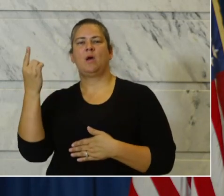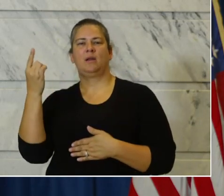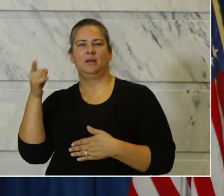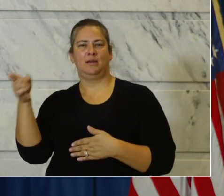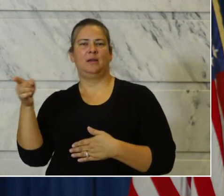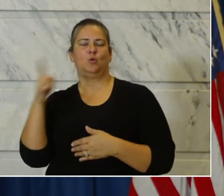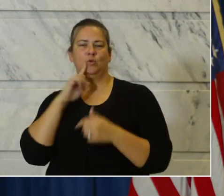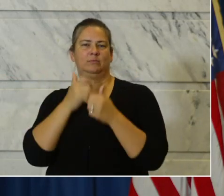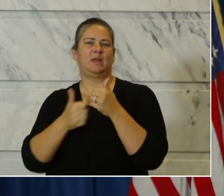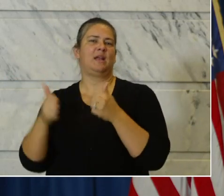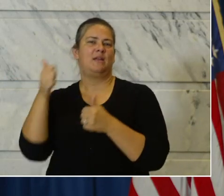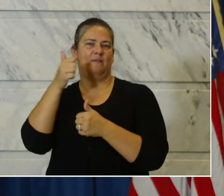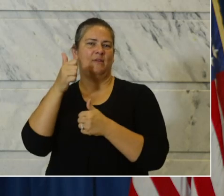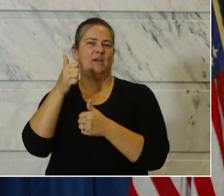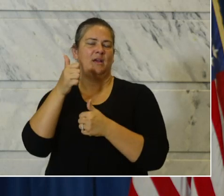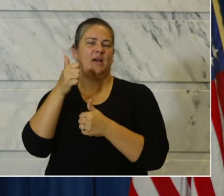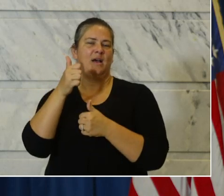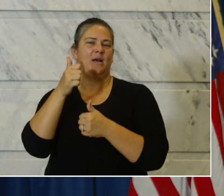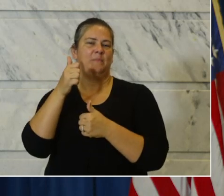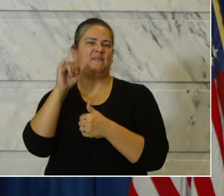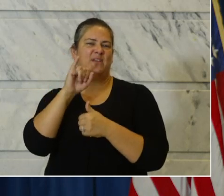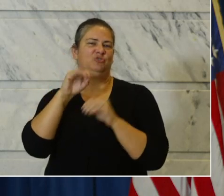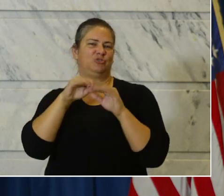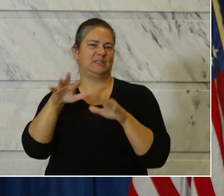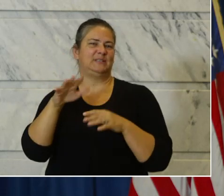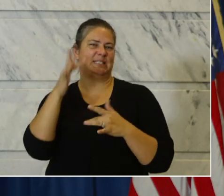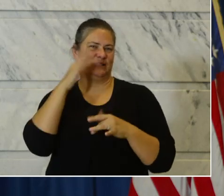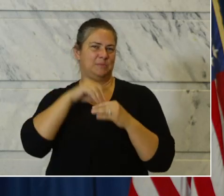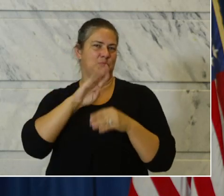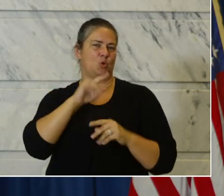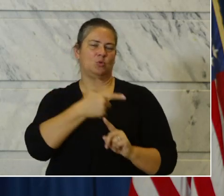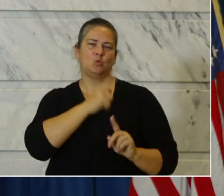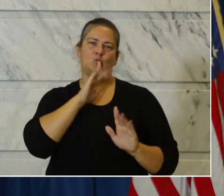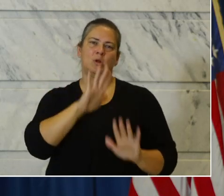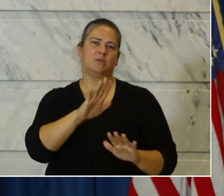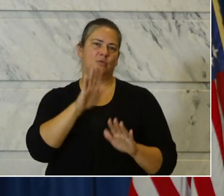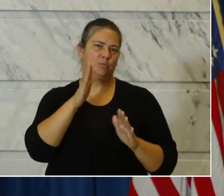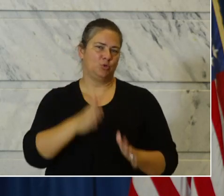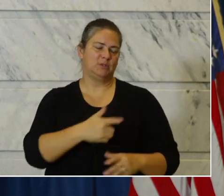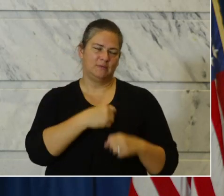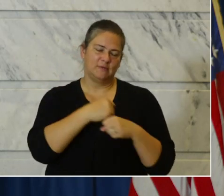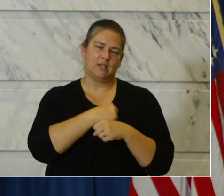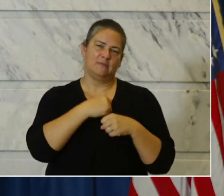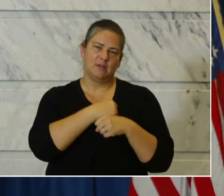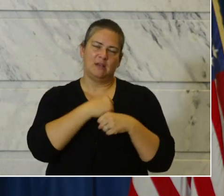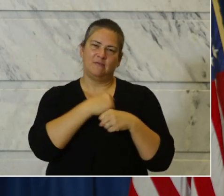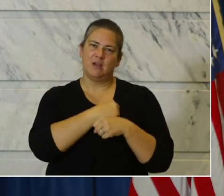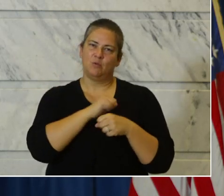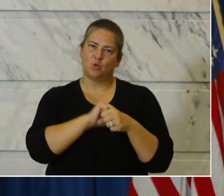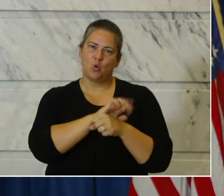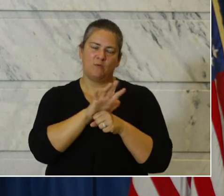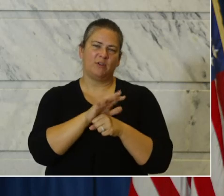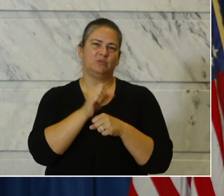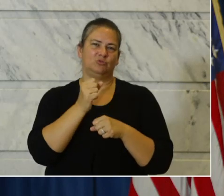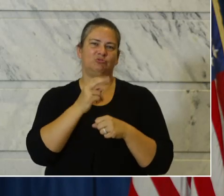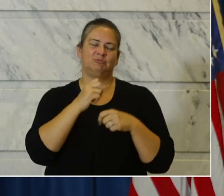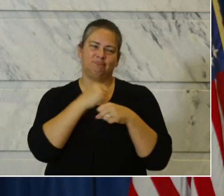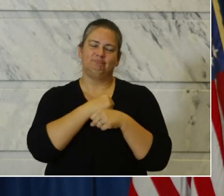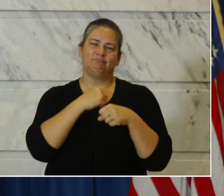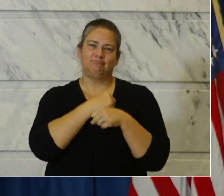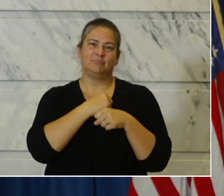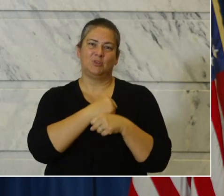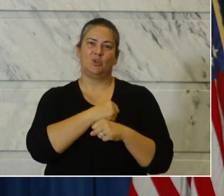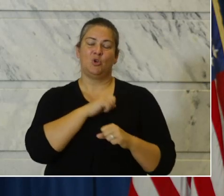infectious disease in Bowling Green. Wonderful person. Was fighting this virus with everything she had. Let's remember that